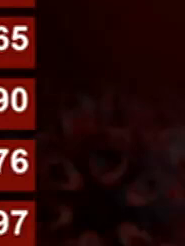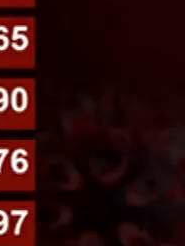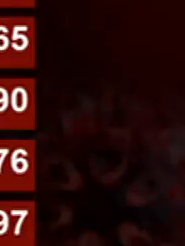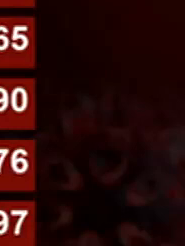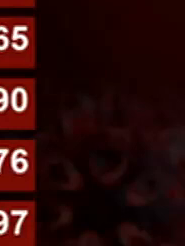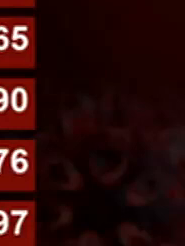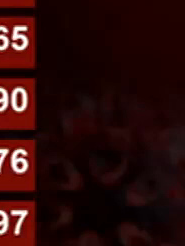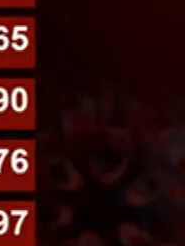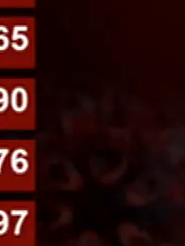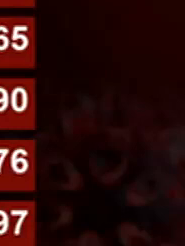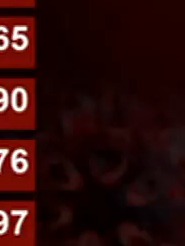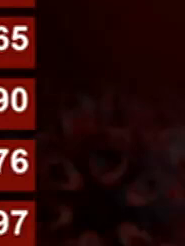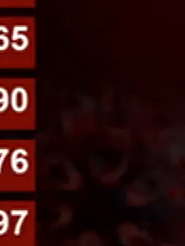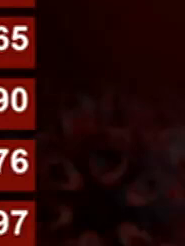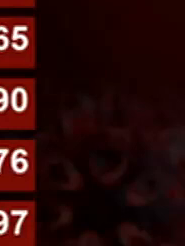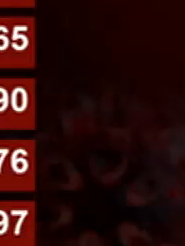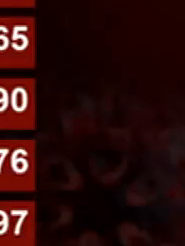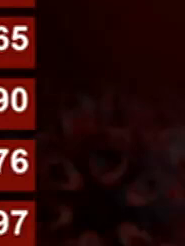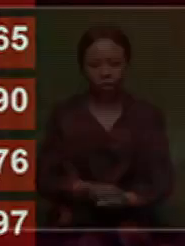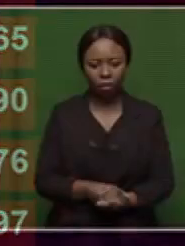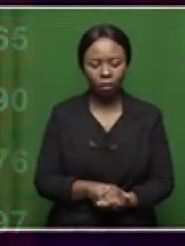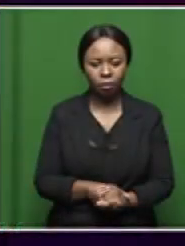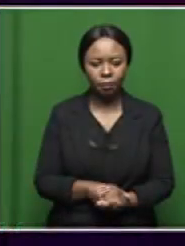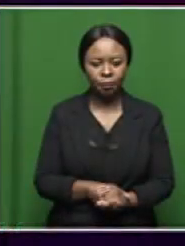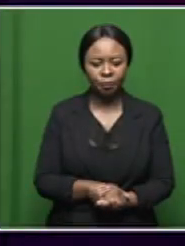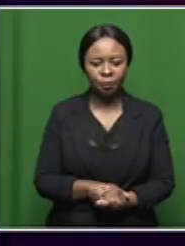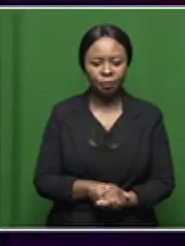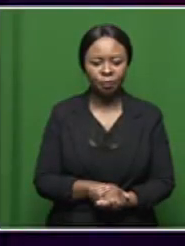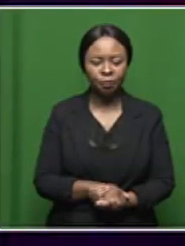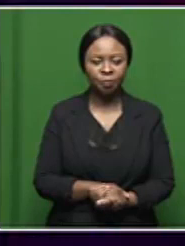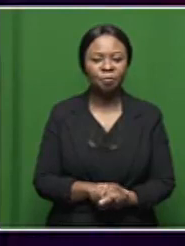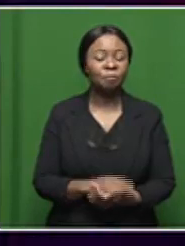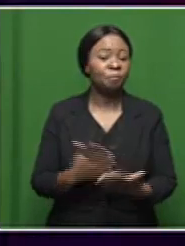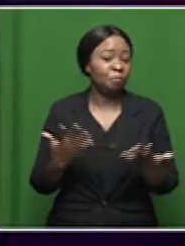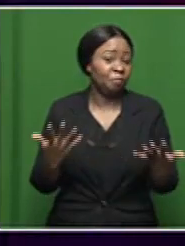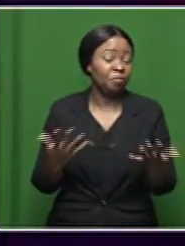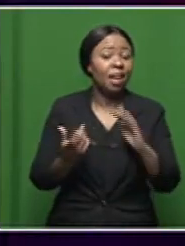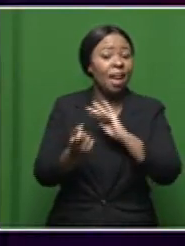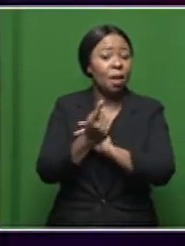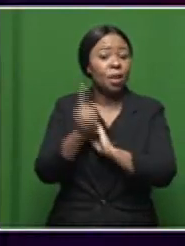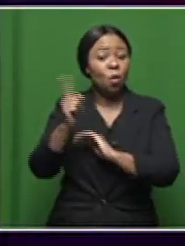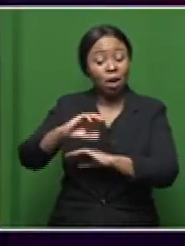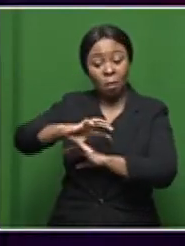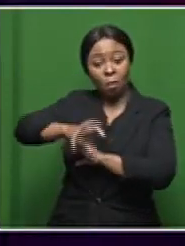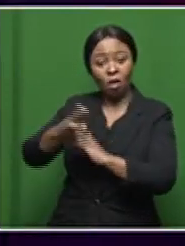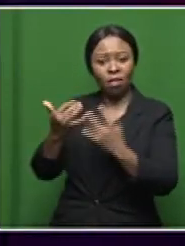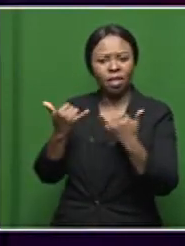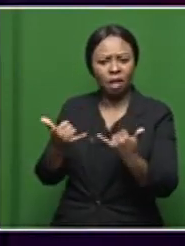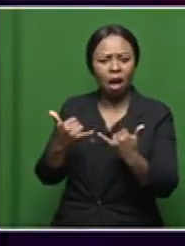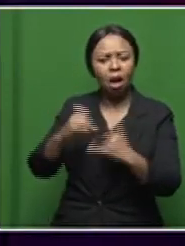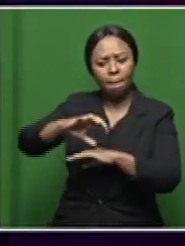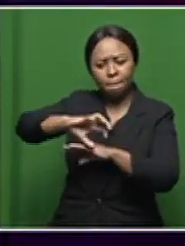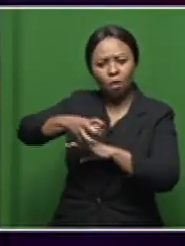condolences to their families. So what's happening in the provinces, looking at the